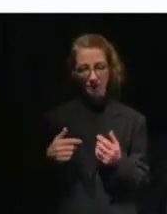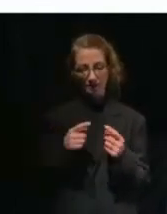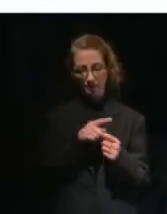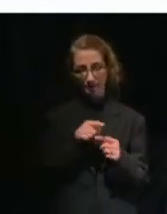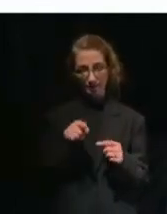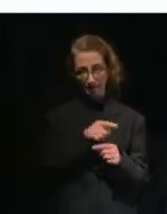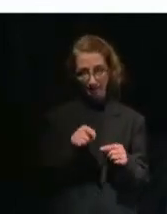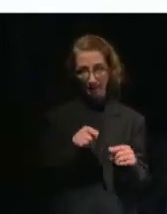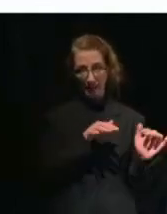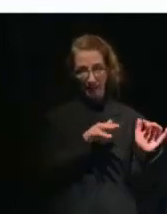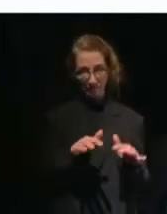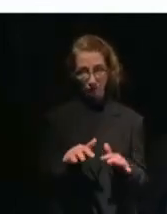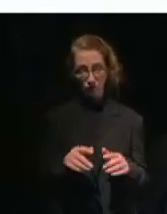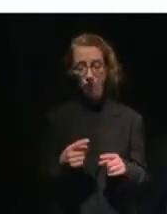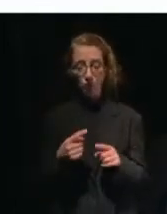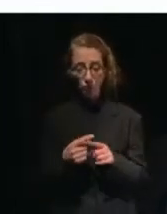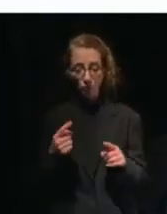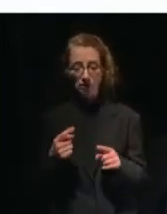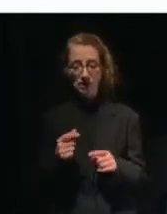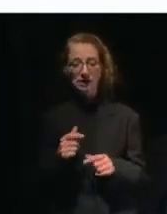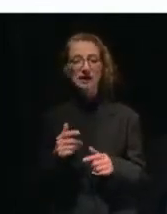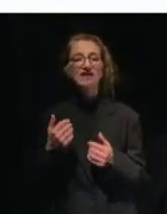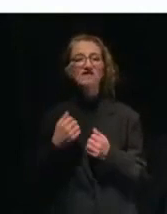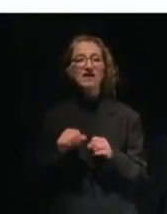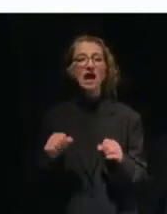the combination of the subject